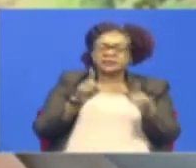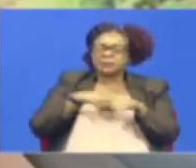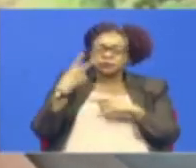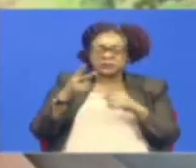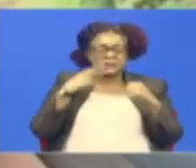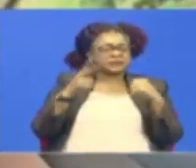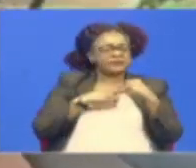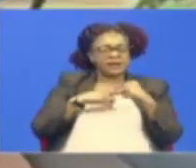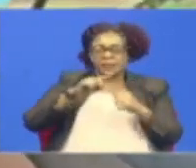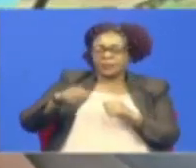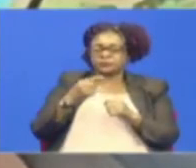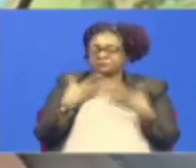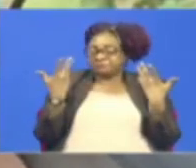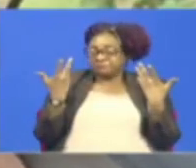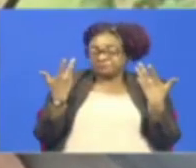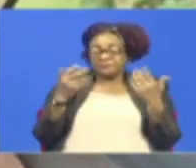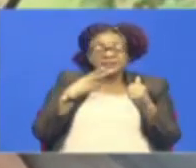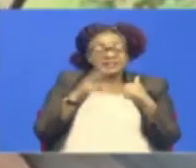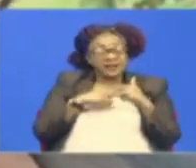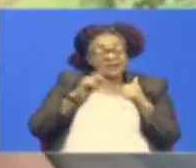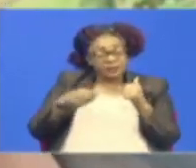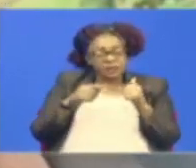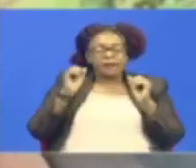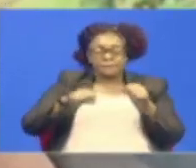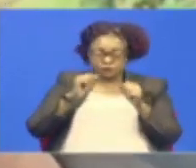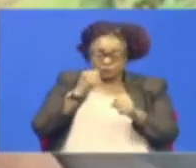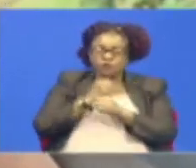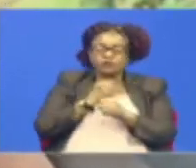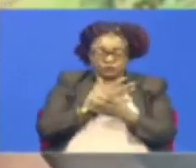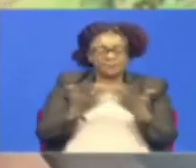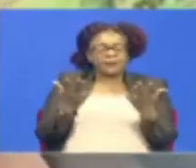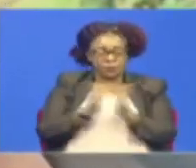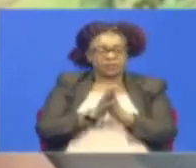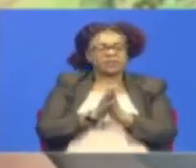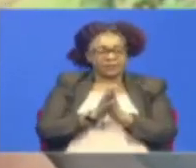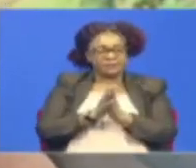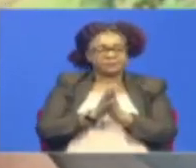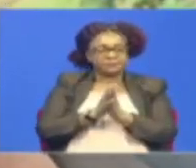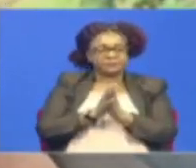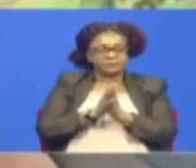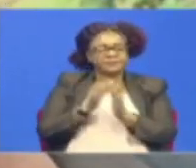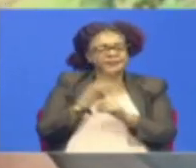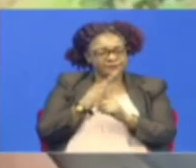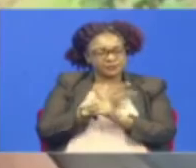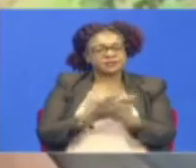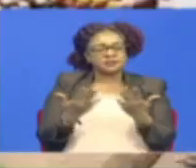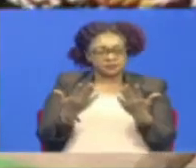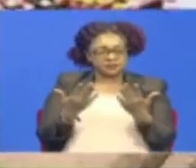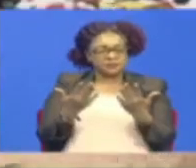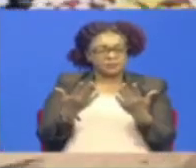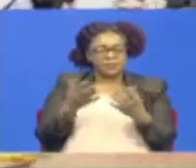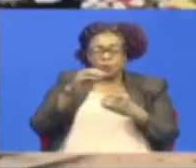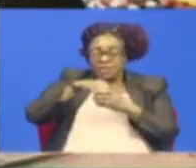700,000. Imeenda. Hii 700,000. Inaweza fanya nini? A number of things. Within the